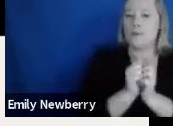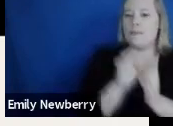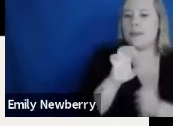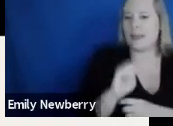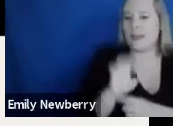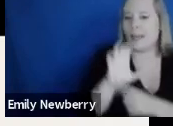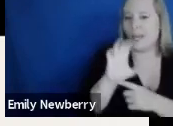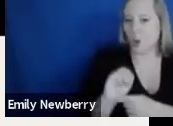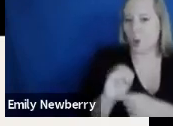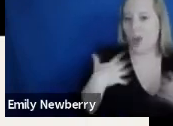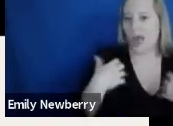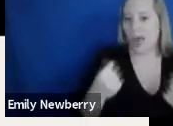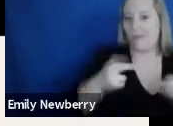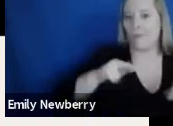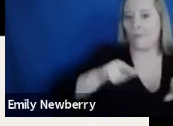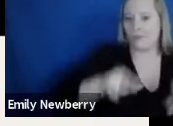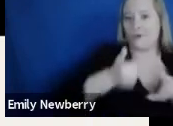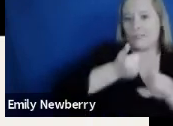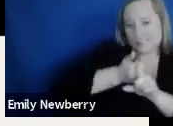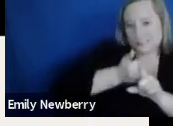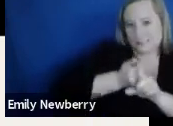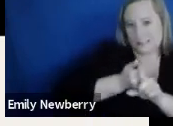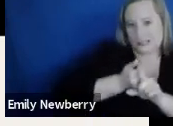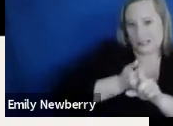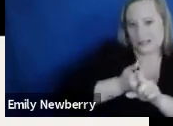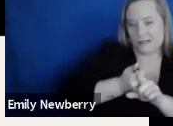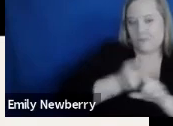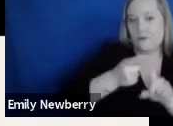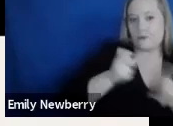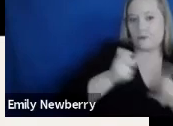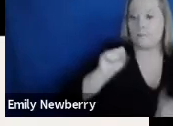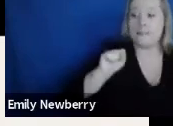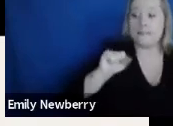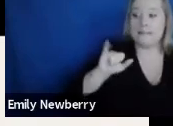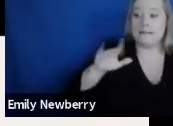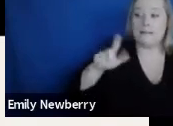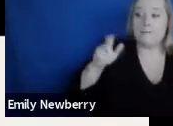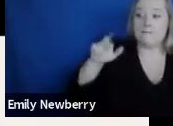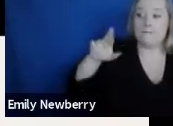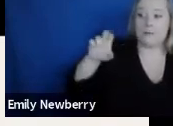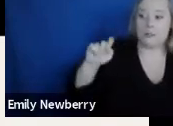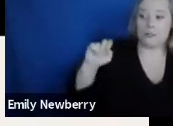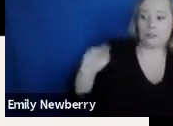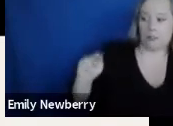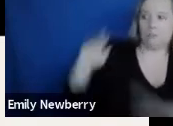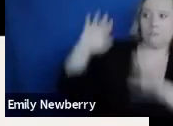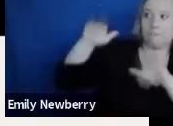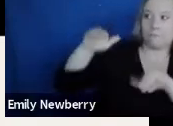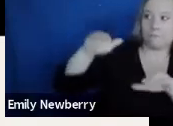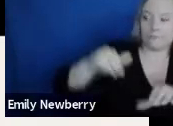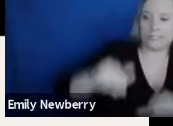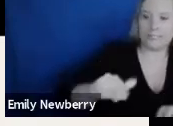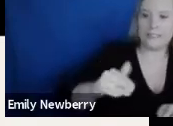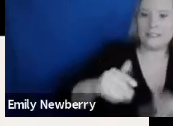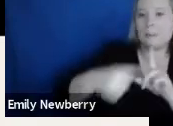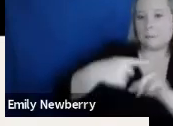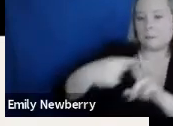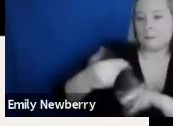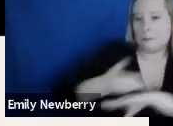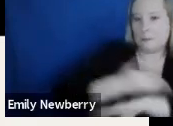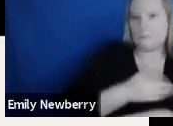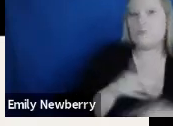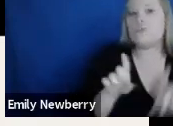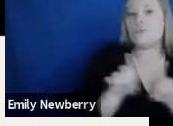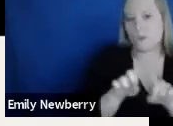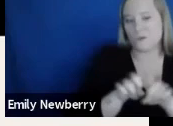of the river downstream of Silverton, both the benthic macroinvertebrates and the fish. There have